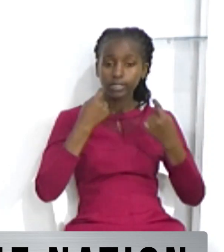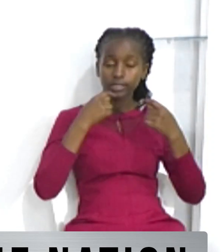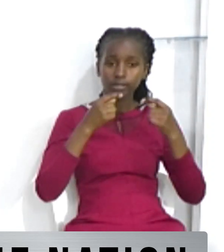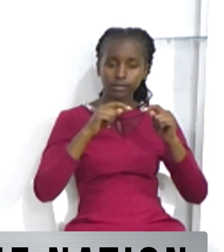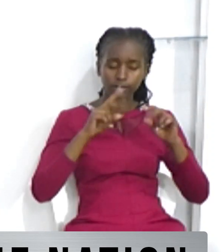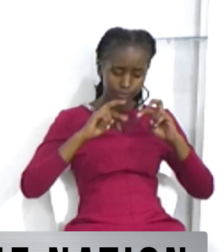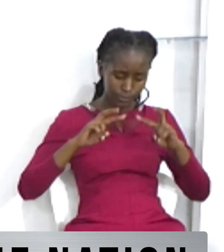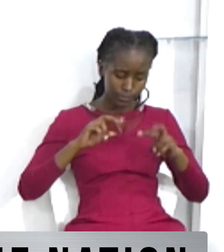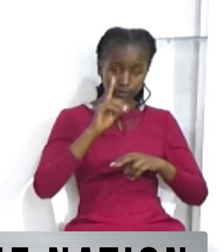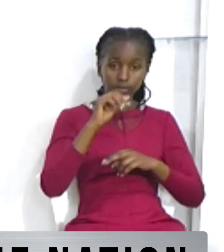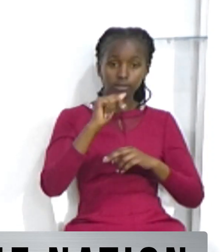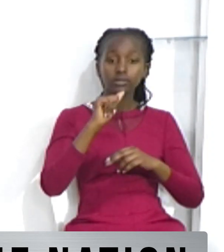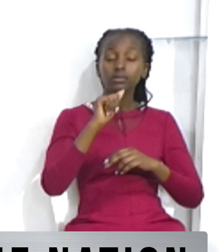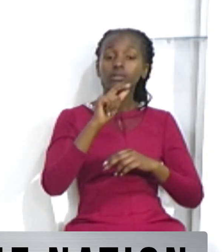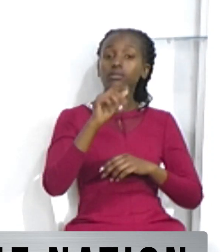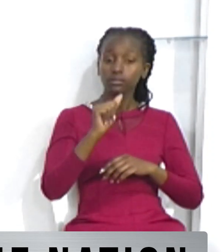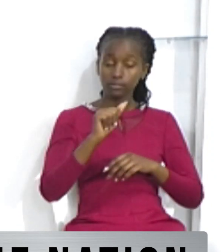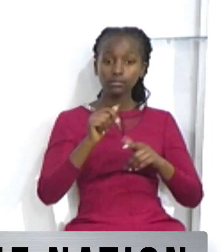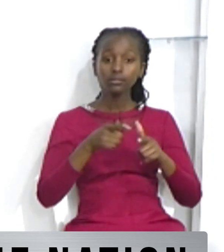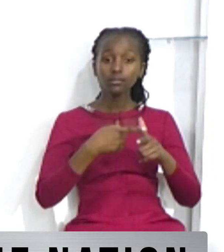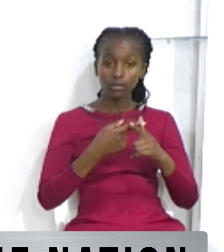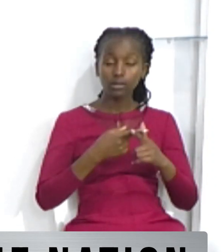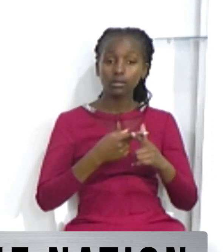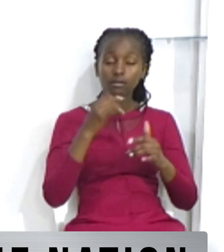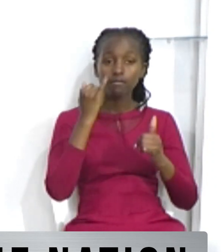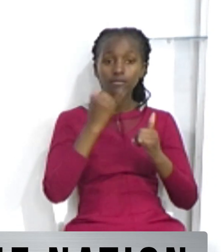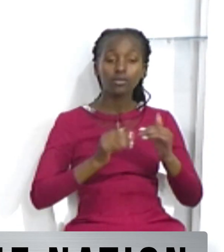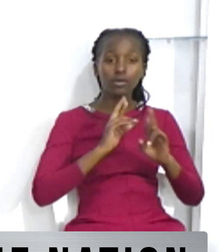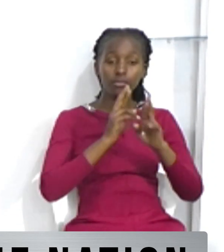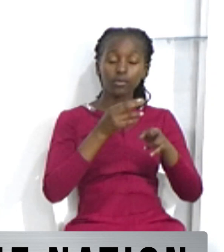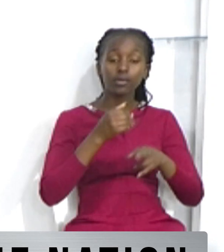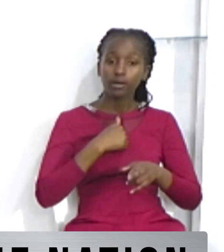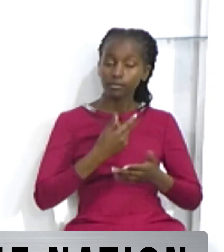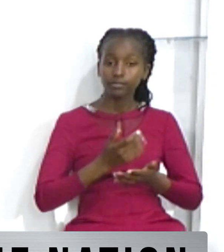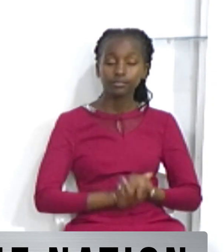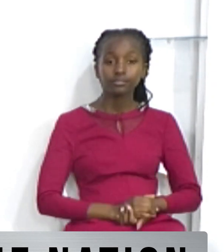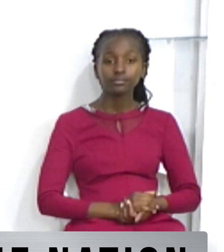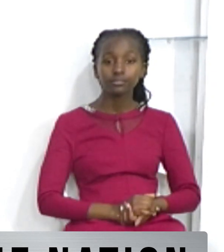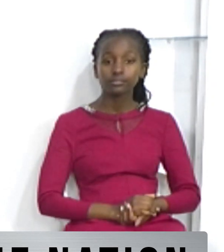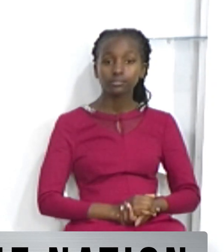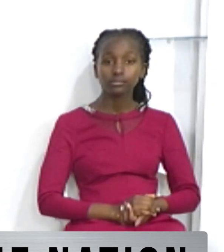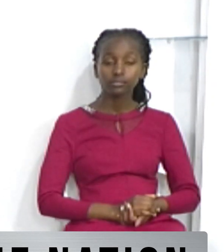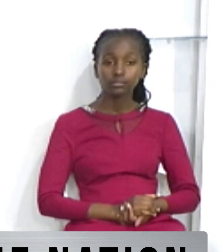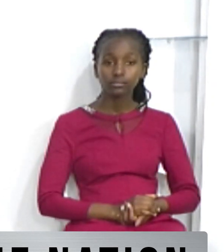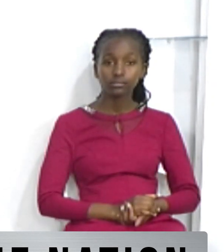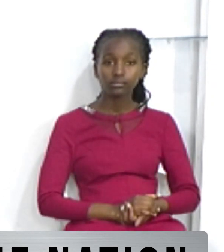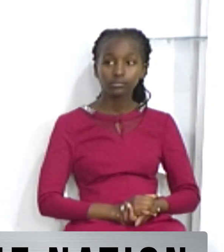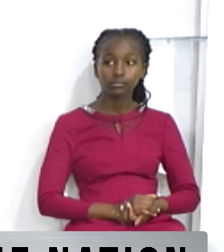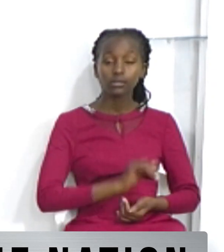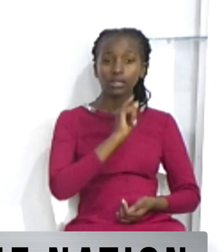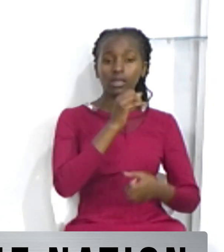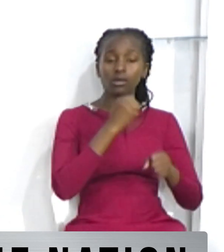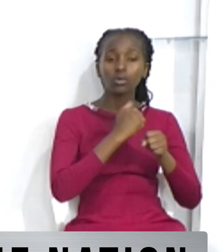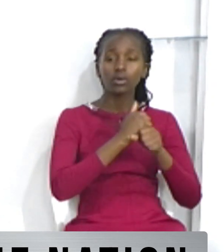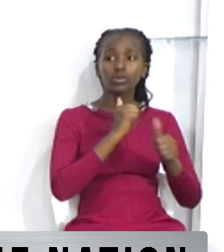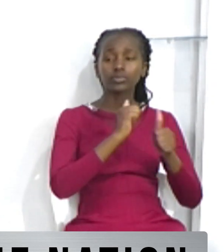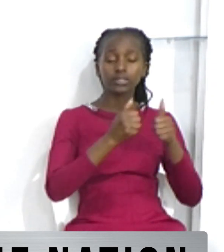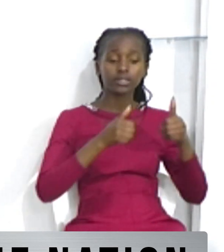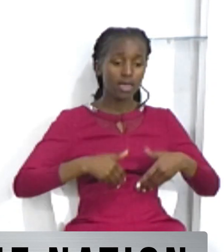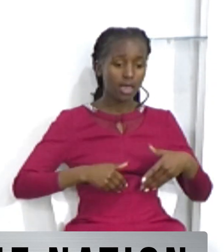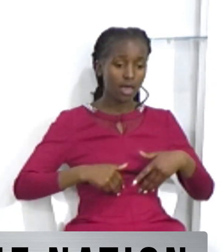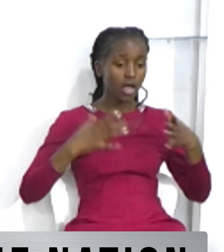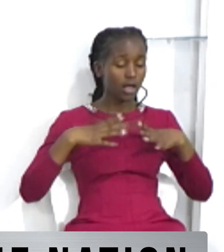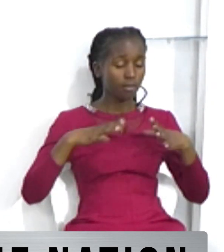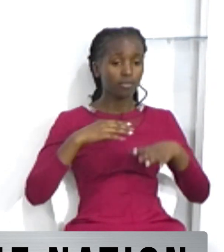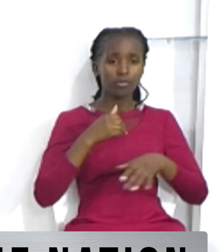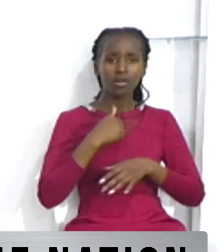data to give a meaning of information. And that is the work for the young people. Not